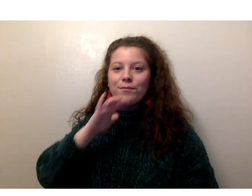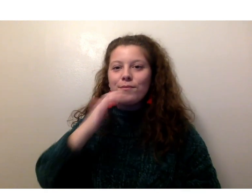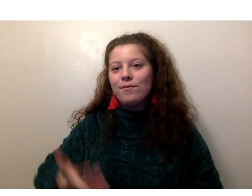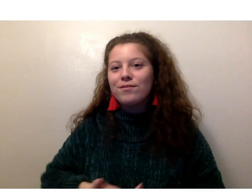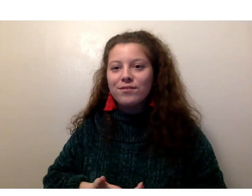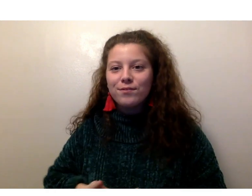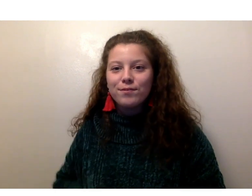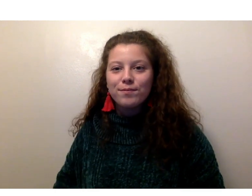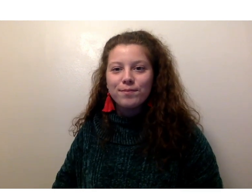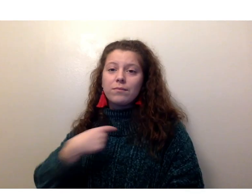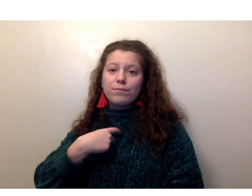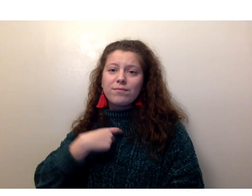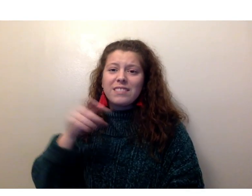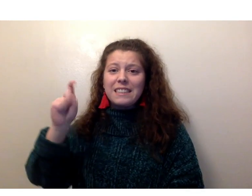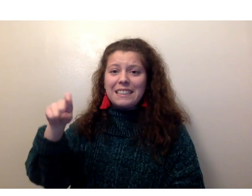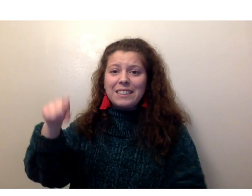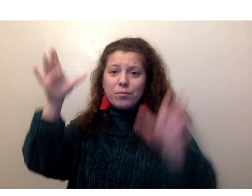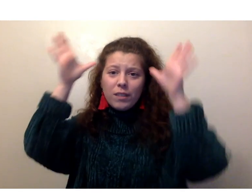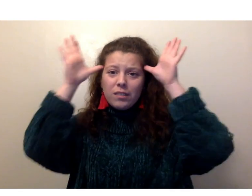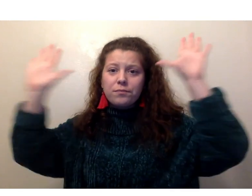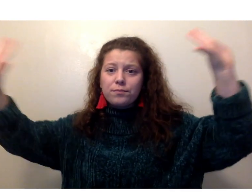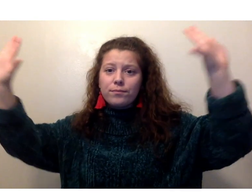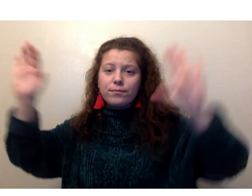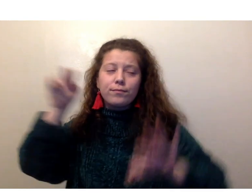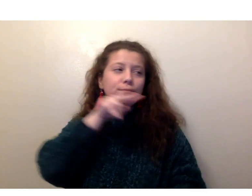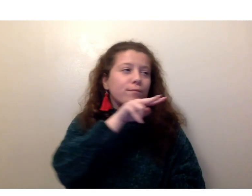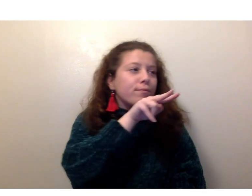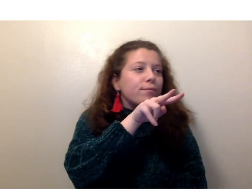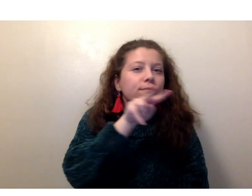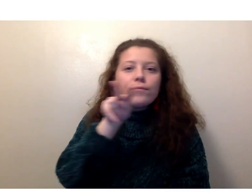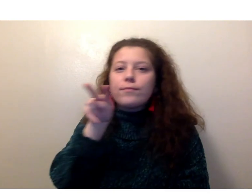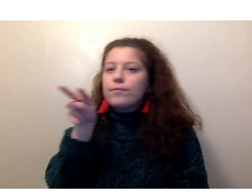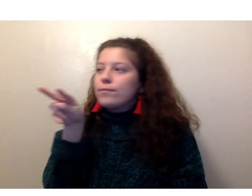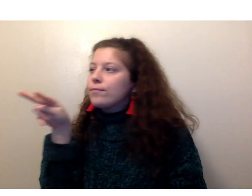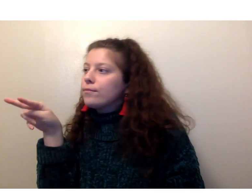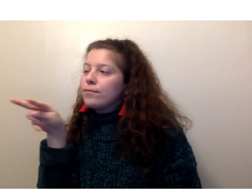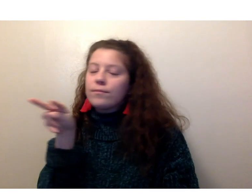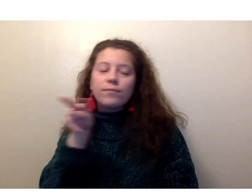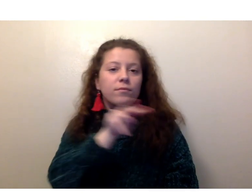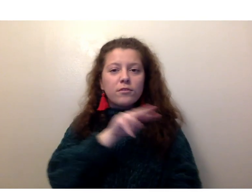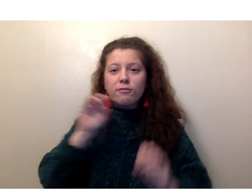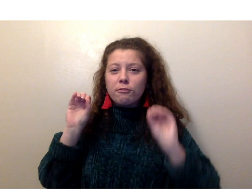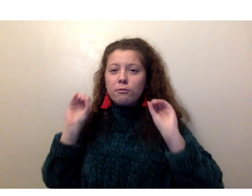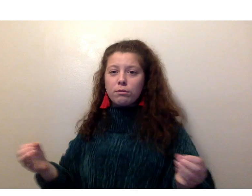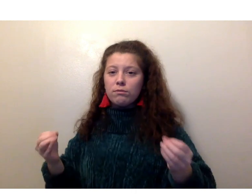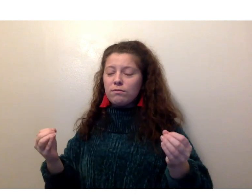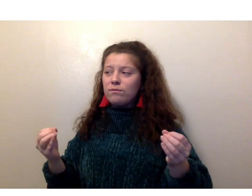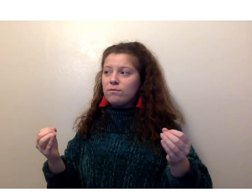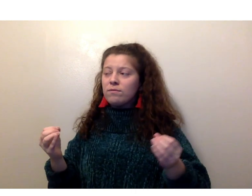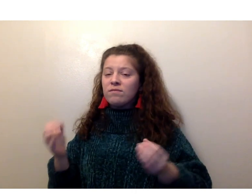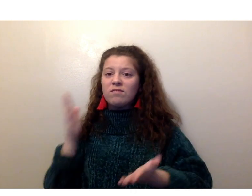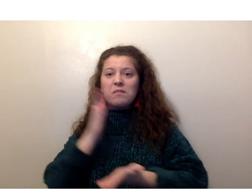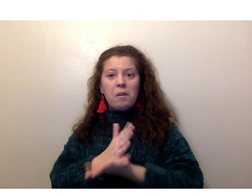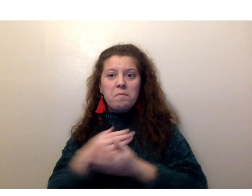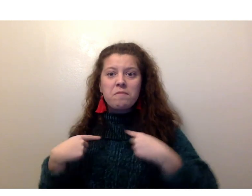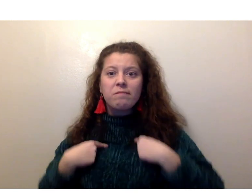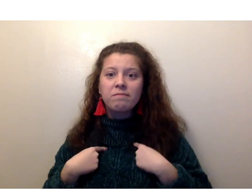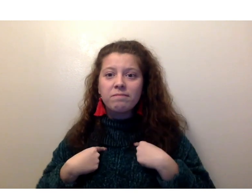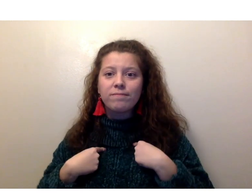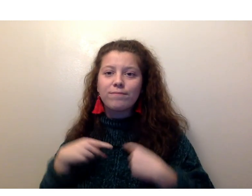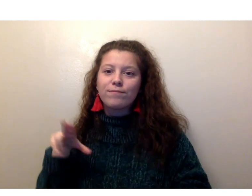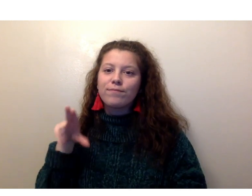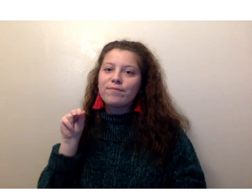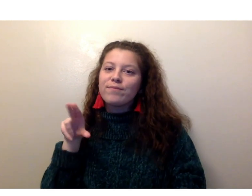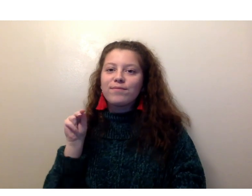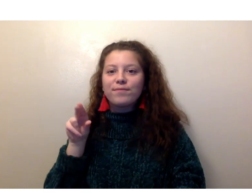Nick. All I need is a reindeer, the Grinch looked around, but since reindeer are scarce, there was none to be